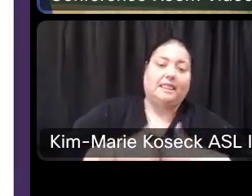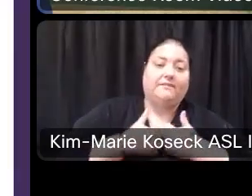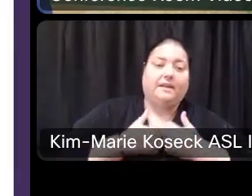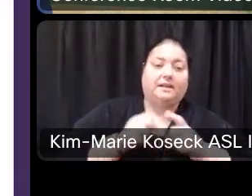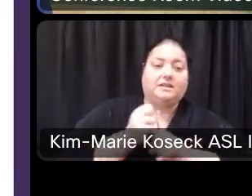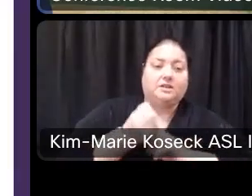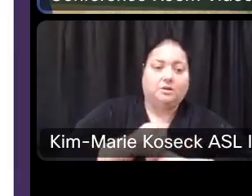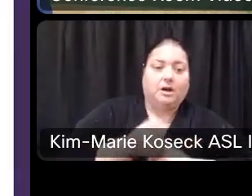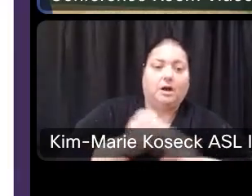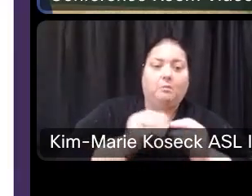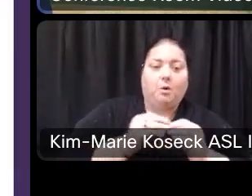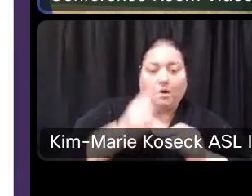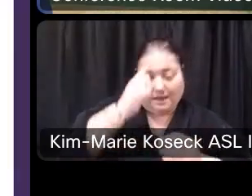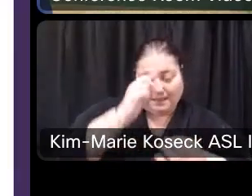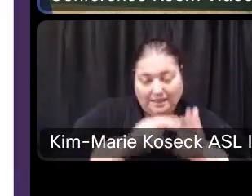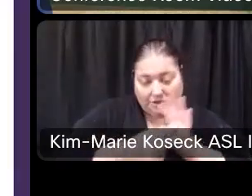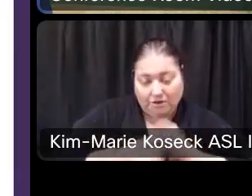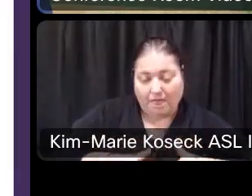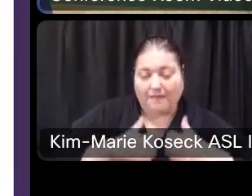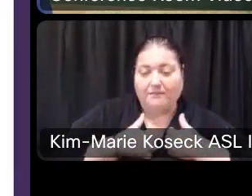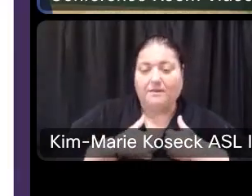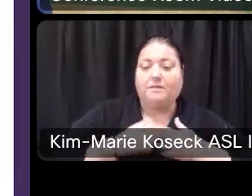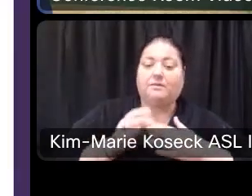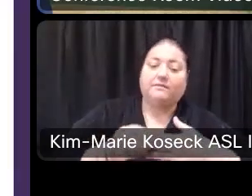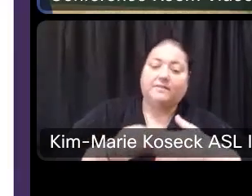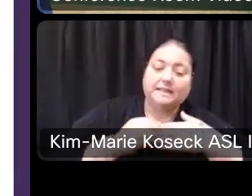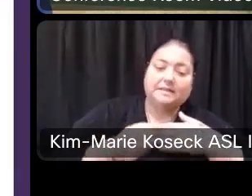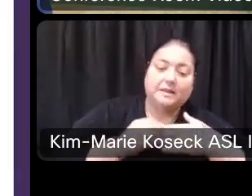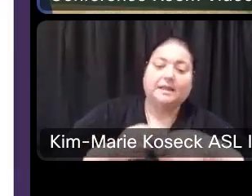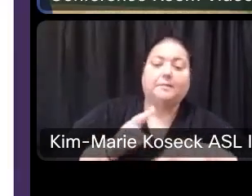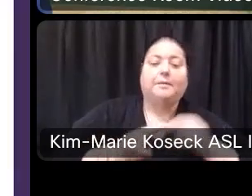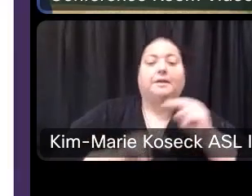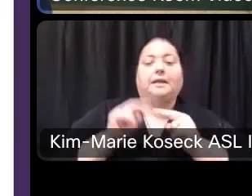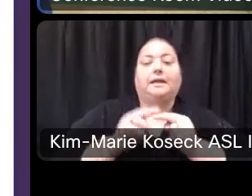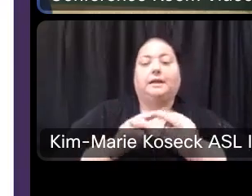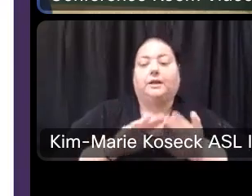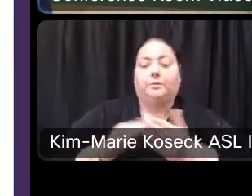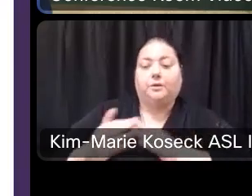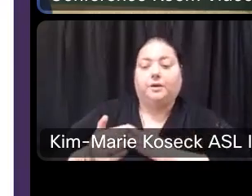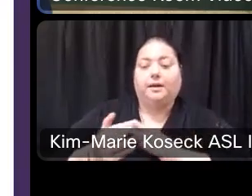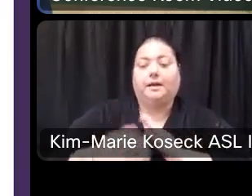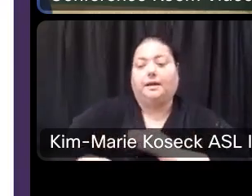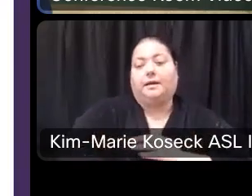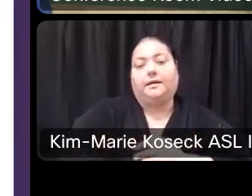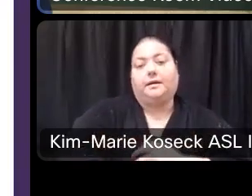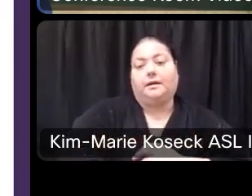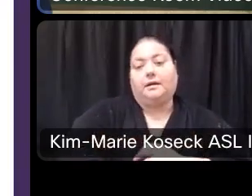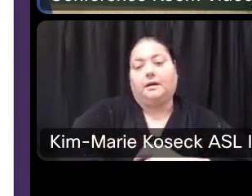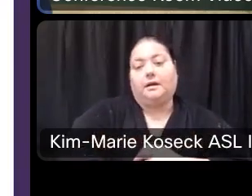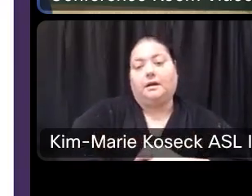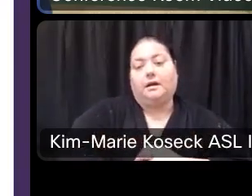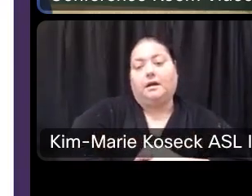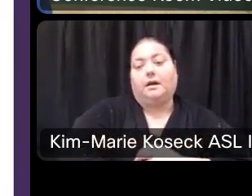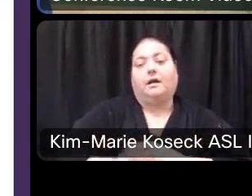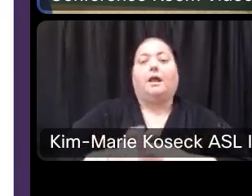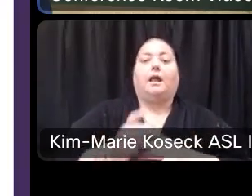more intentional living with some flexibility for building community. We talked about more with